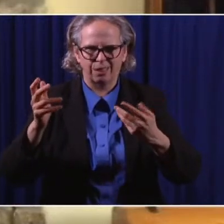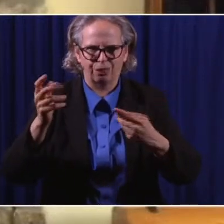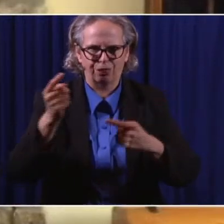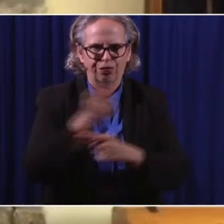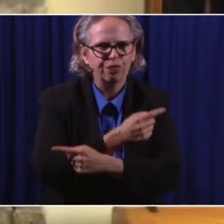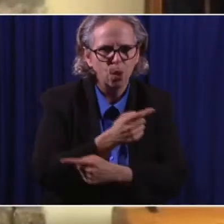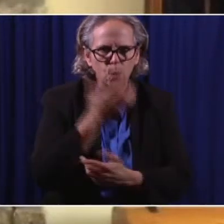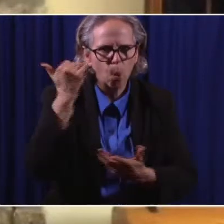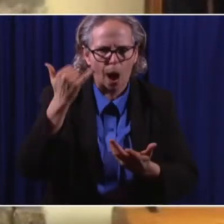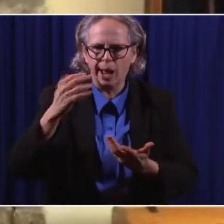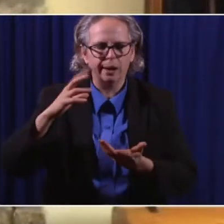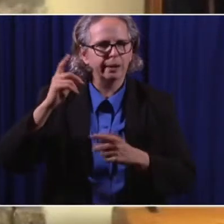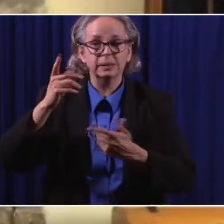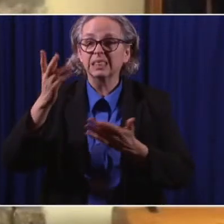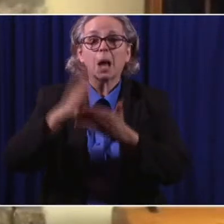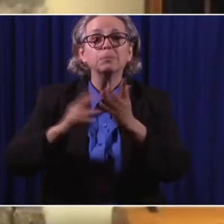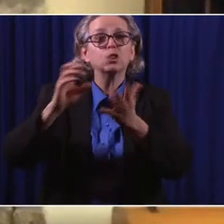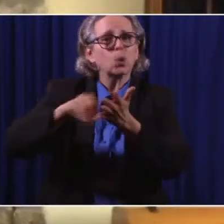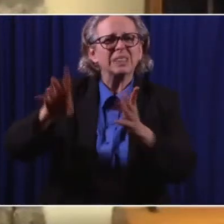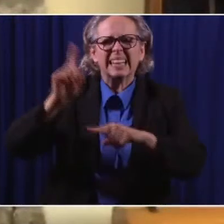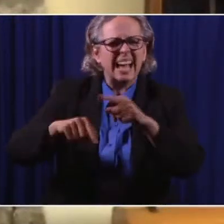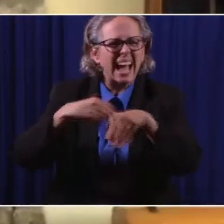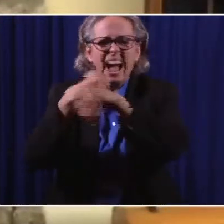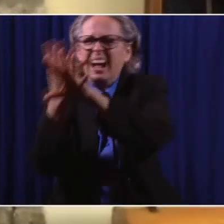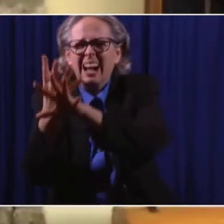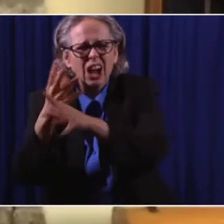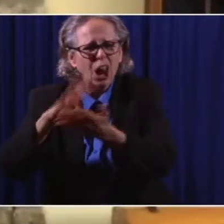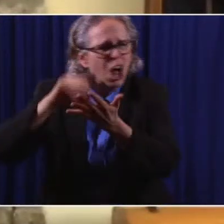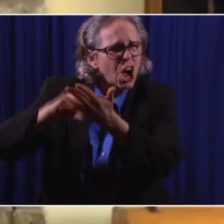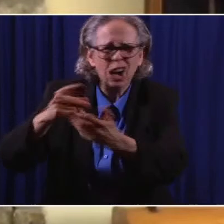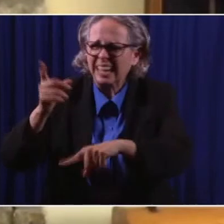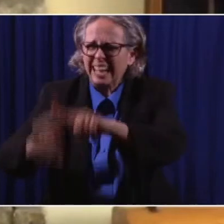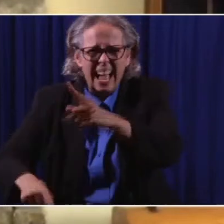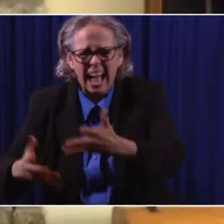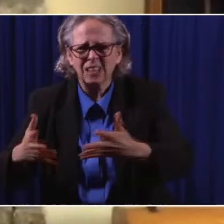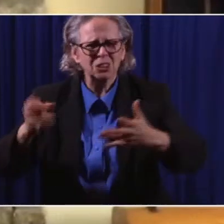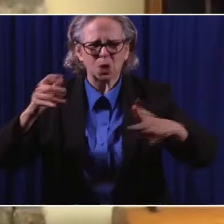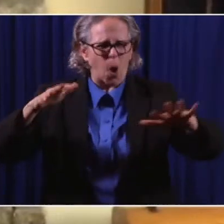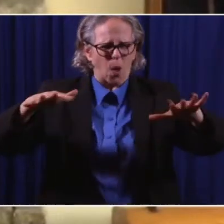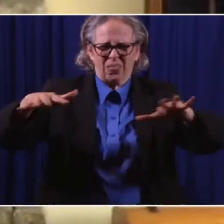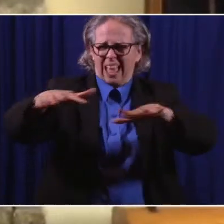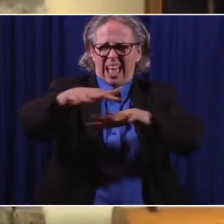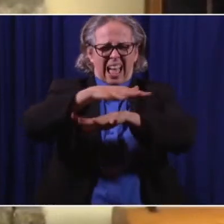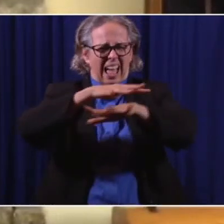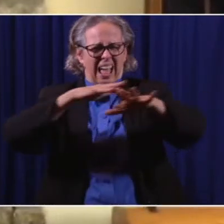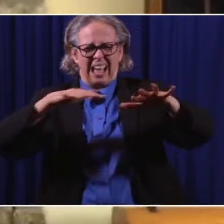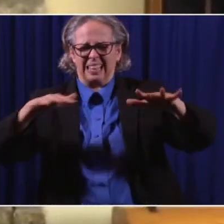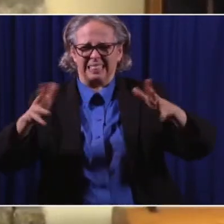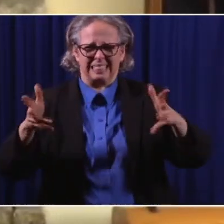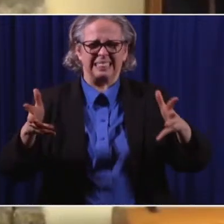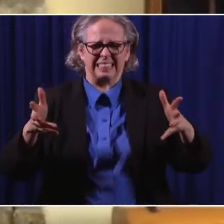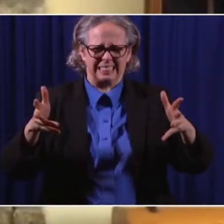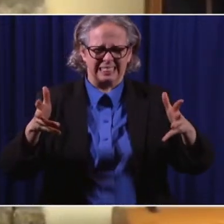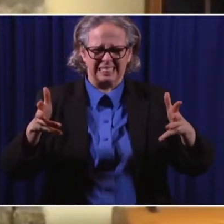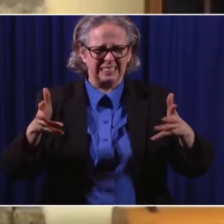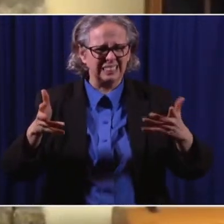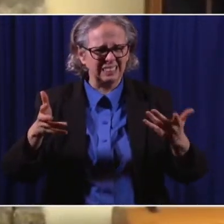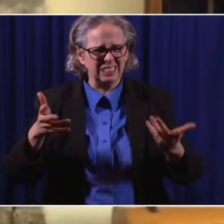seeing some schools that were, went remote, of course, in the